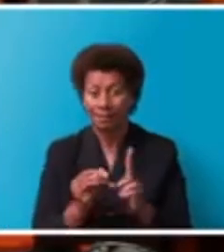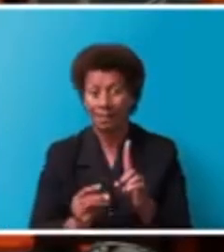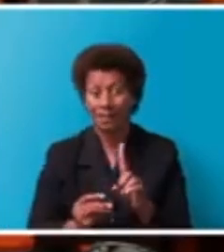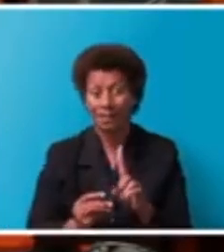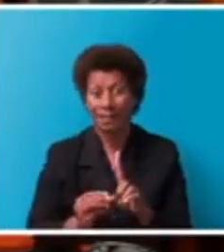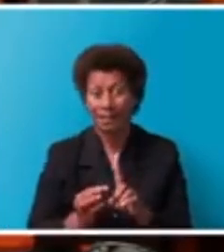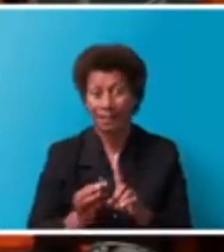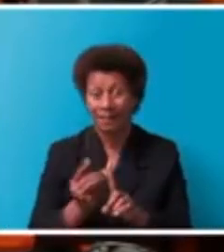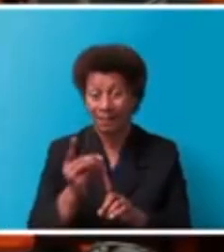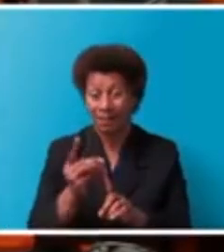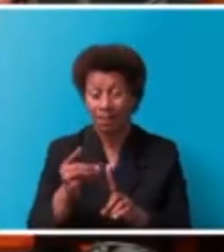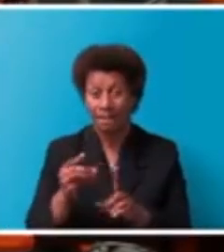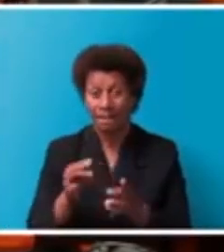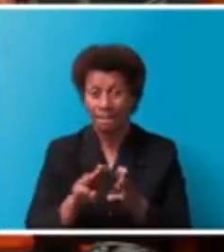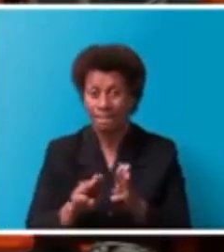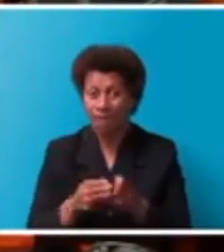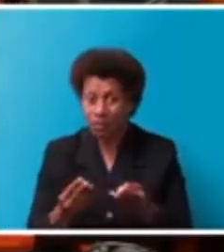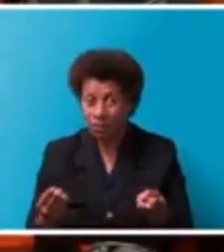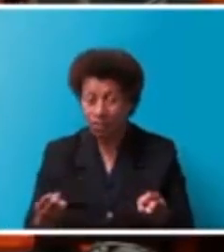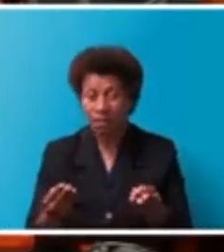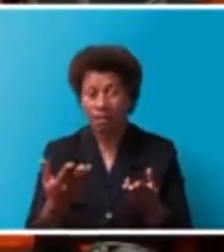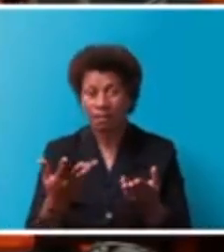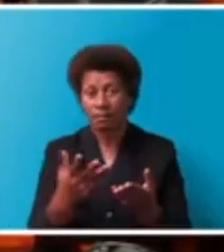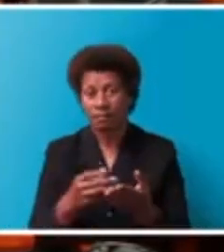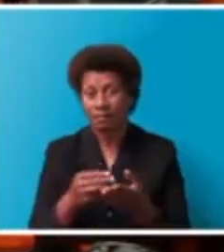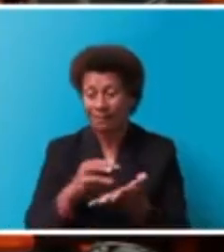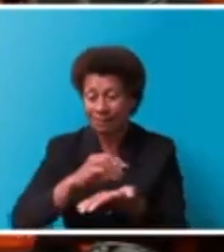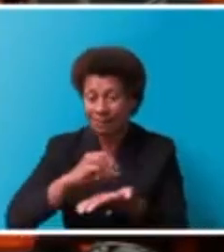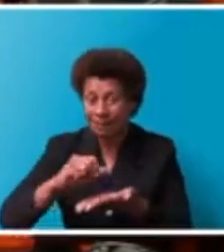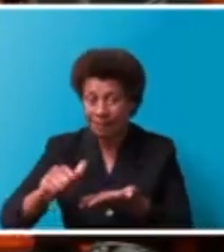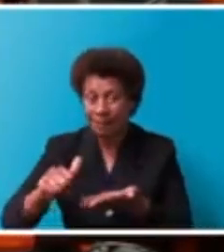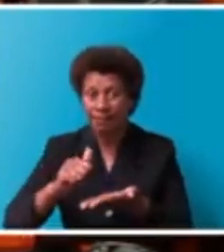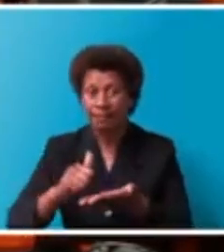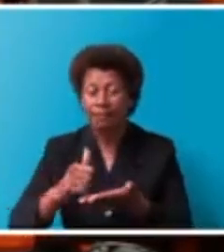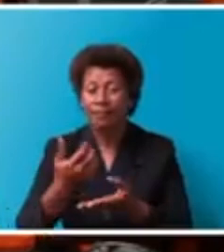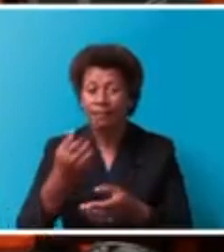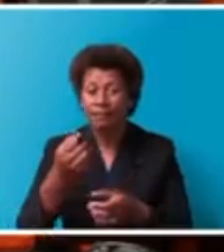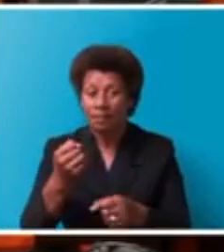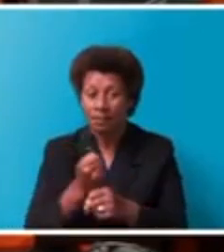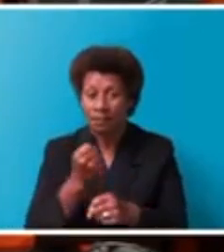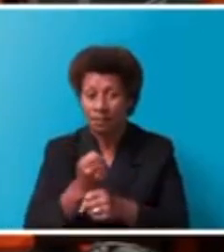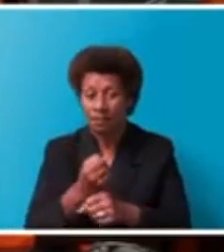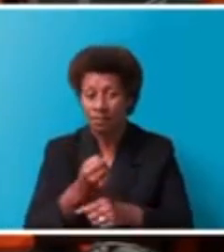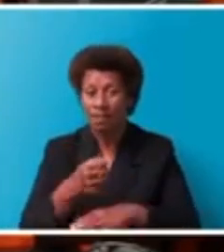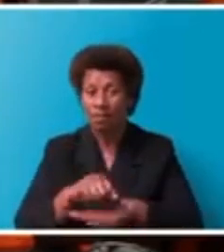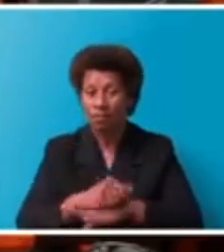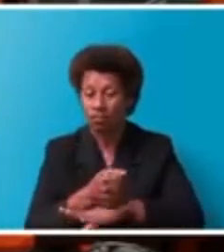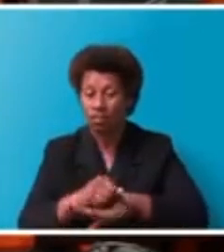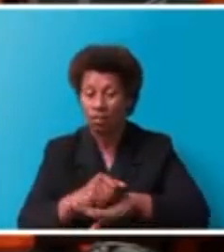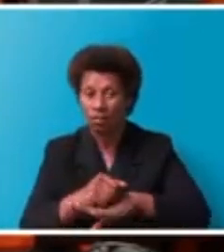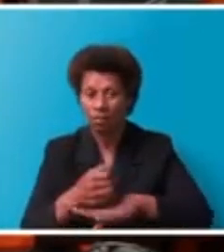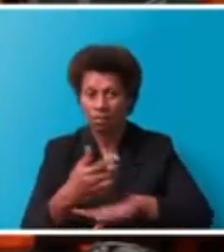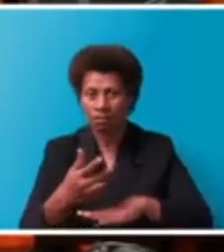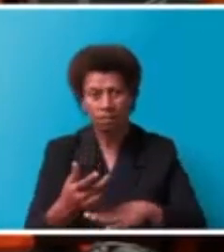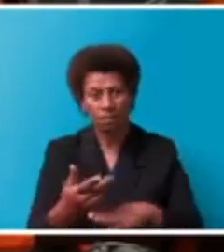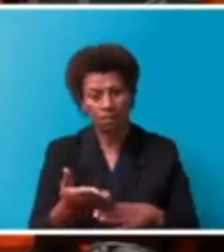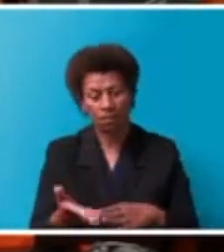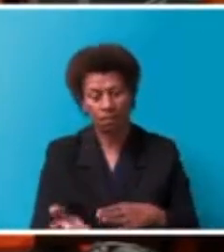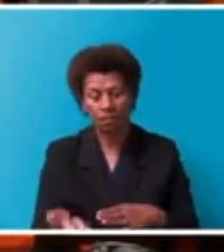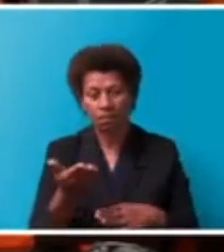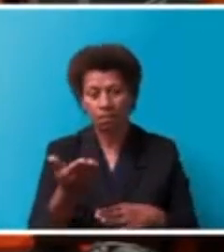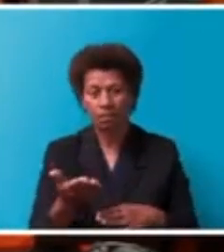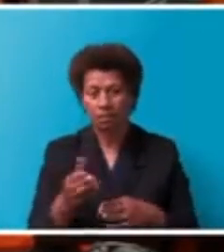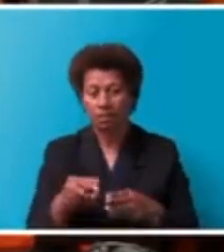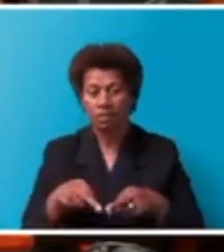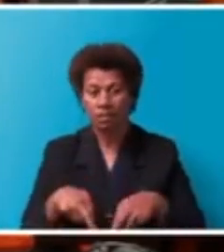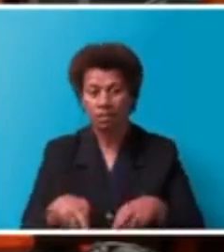value, sand, gravel, and hard rock are very important construction in construction industry and in the roading